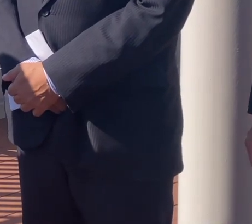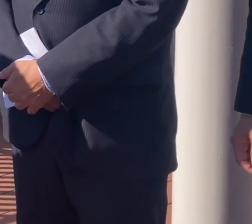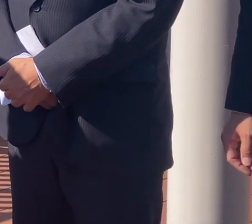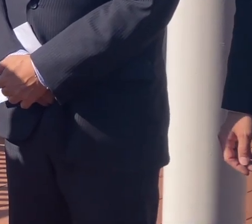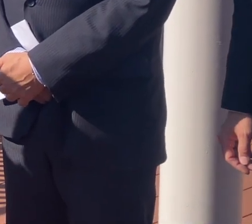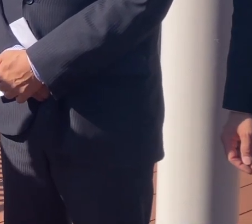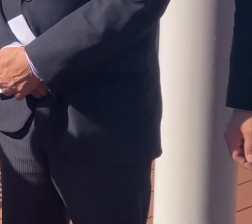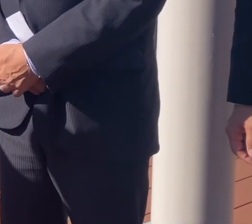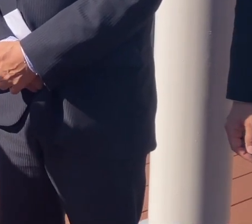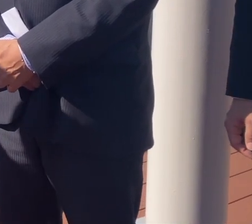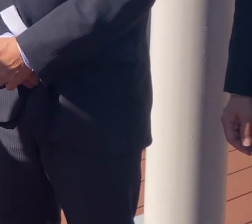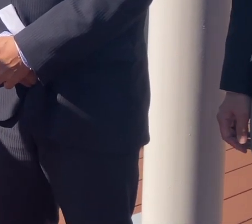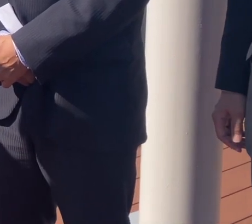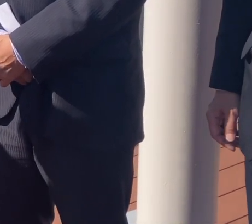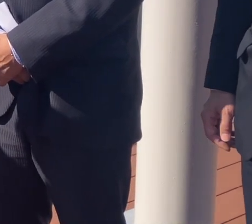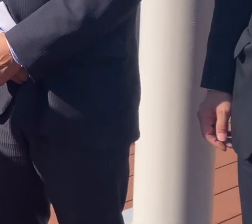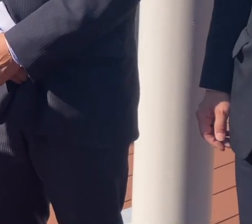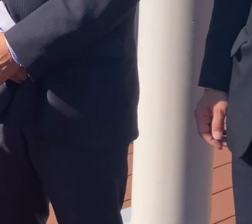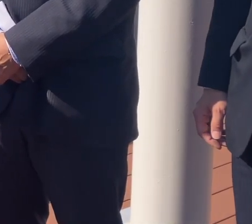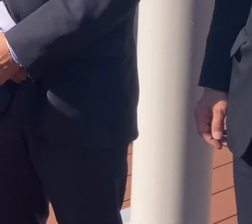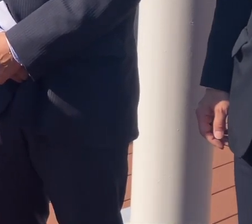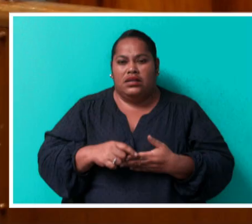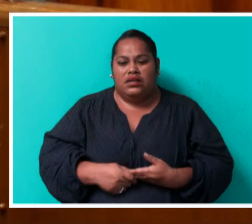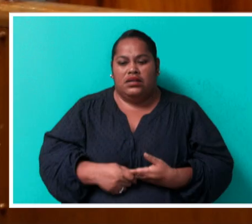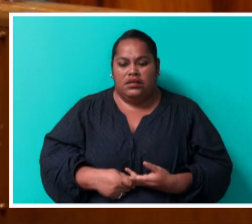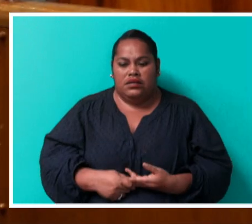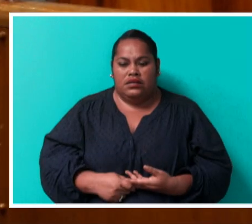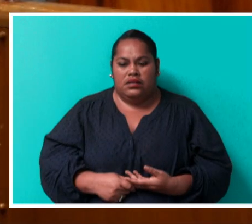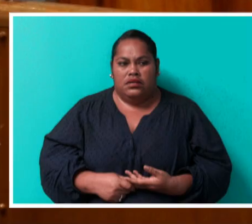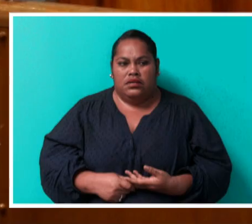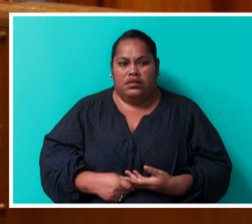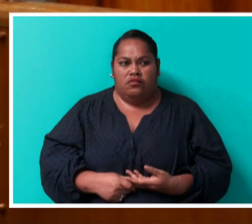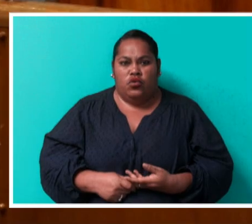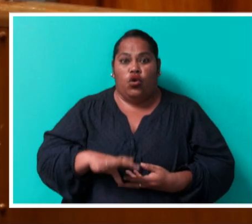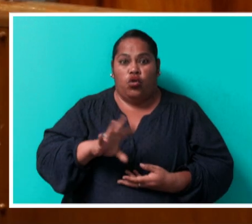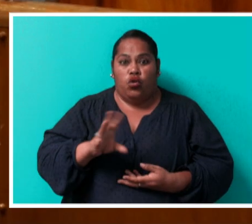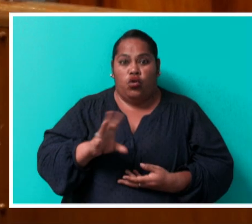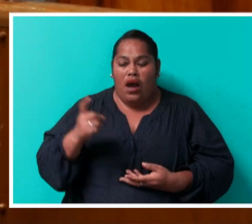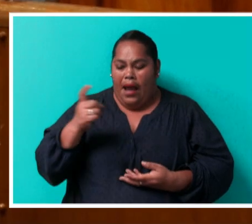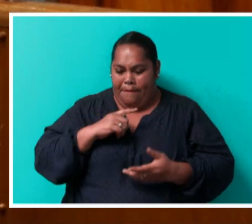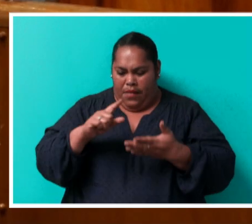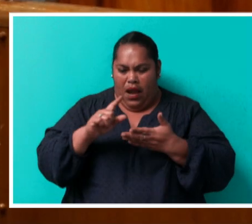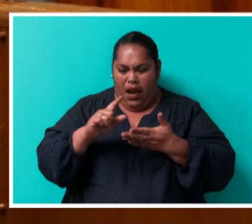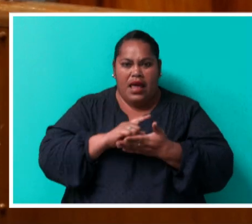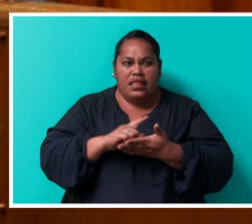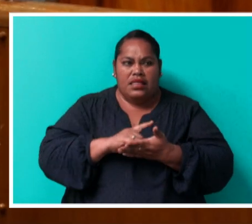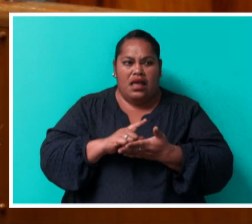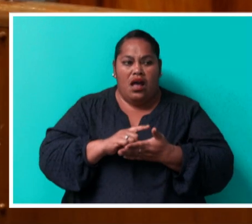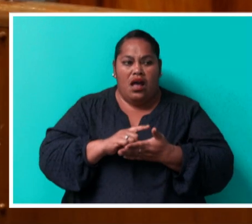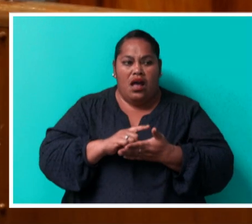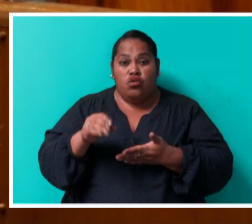address in its written form for those who are coming after us and those who may want to